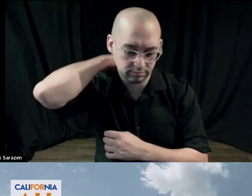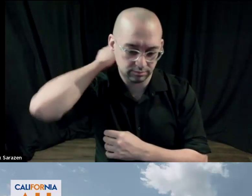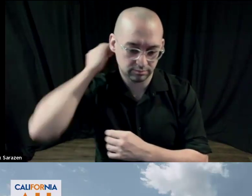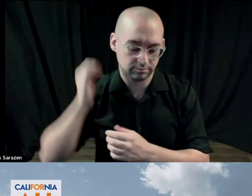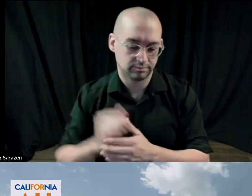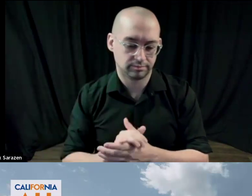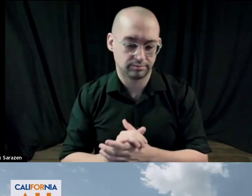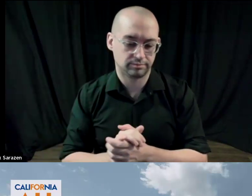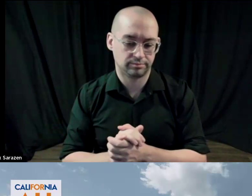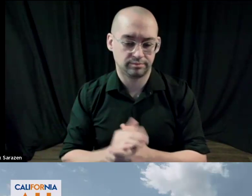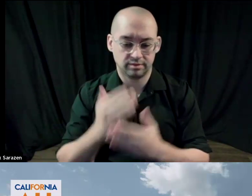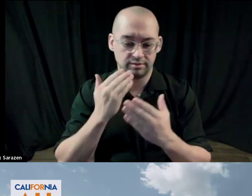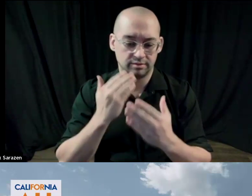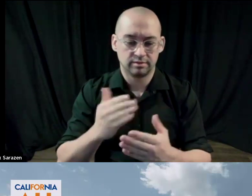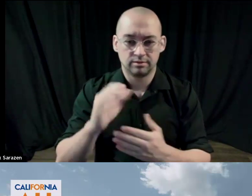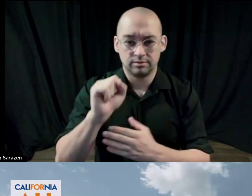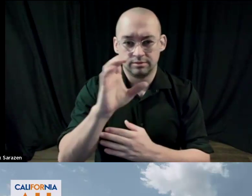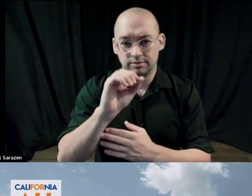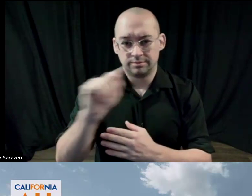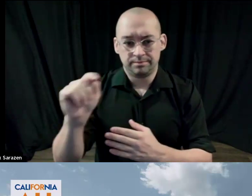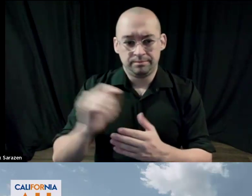Thank you, Scott.